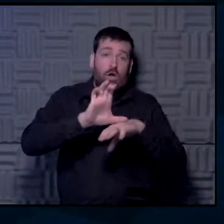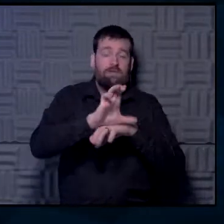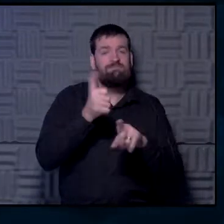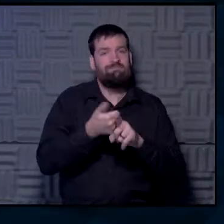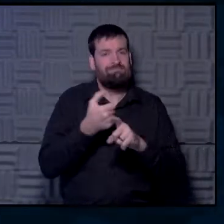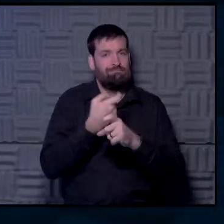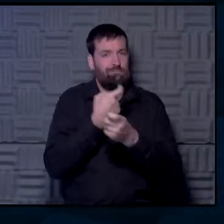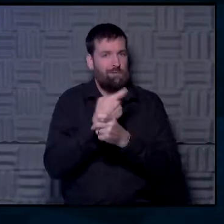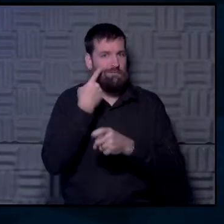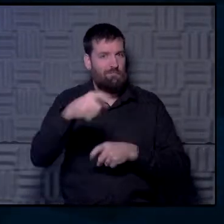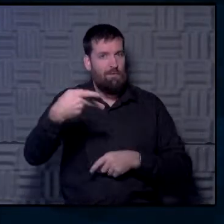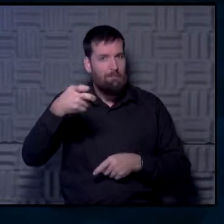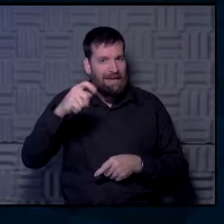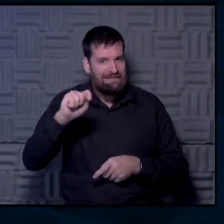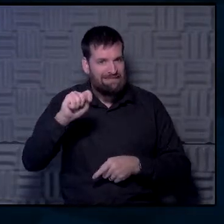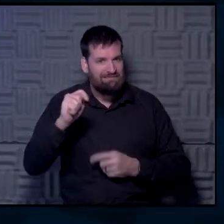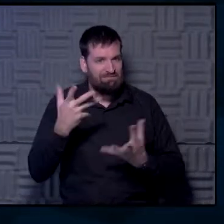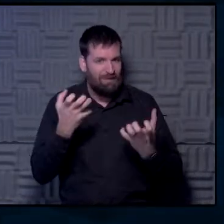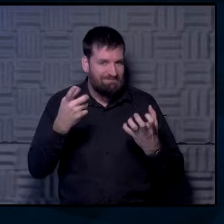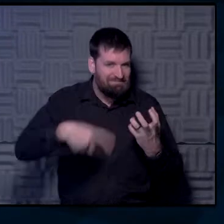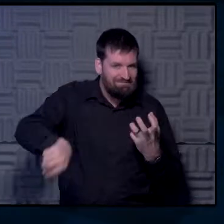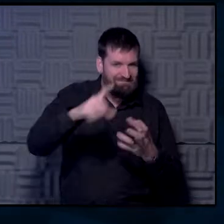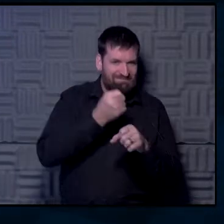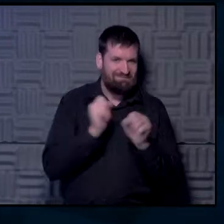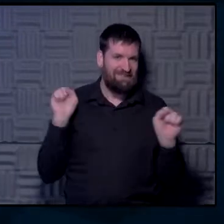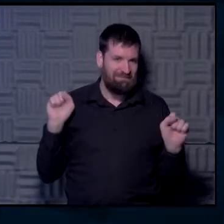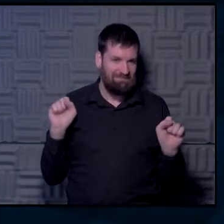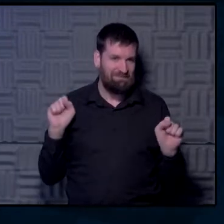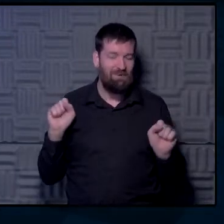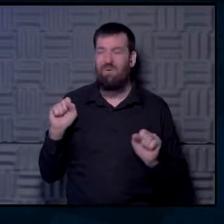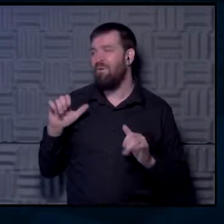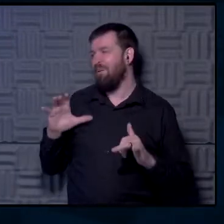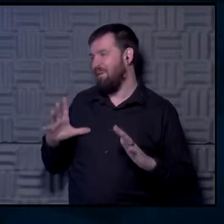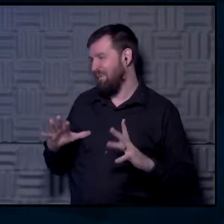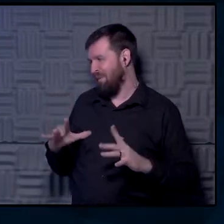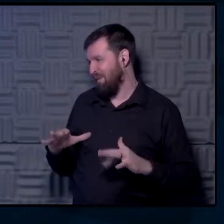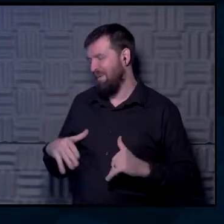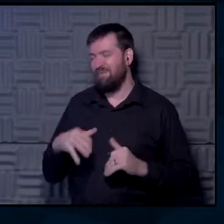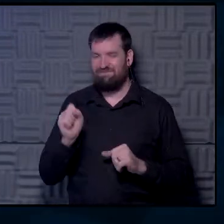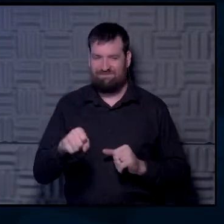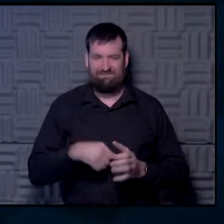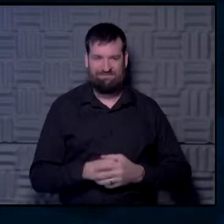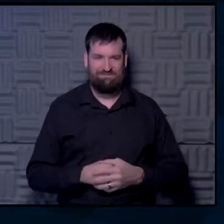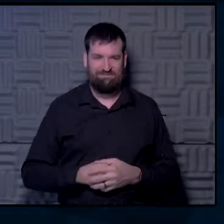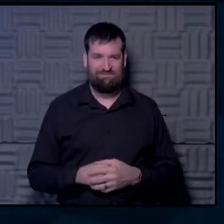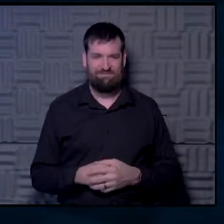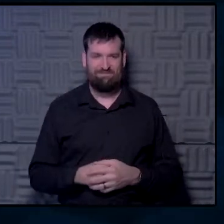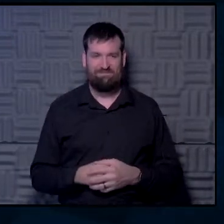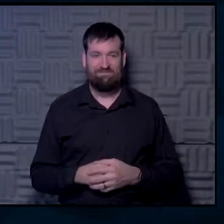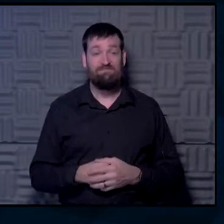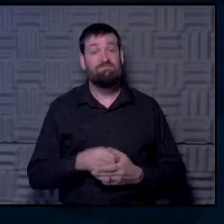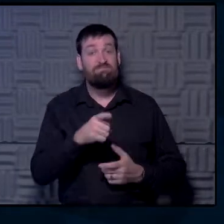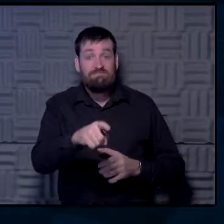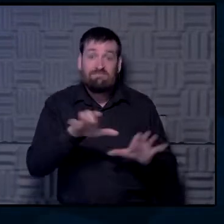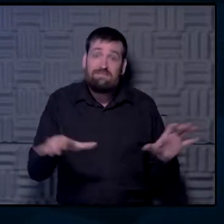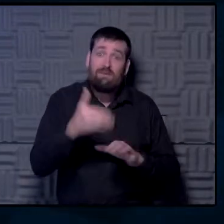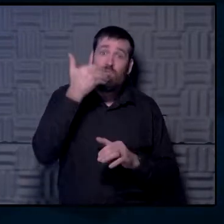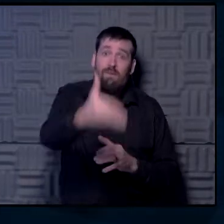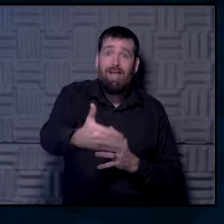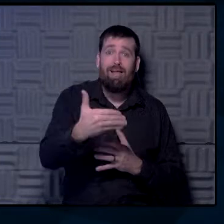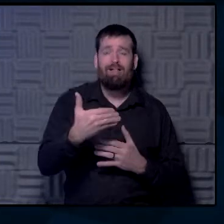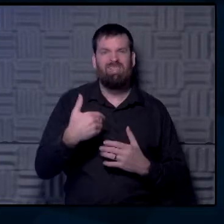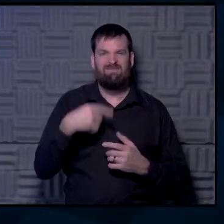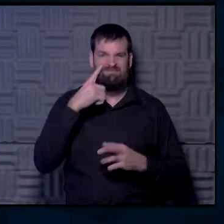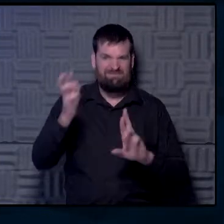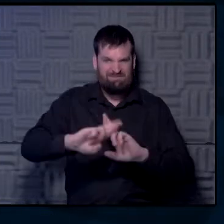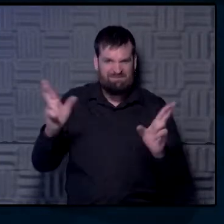to pets. We just want to make sure everyone is safe. Oh, yeah. You did really well. I think you're